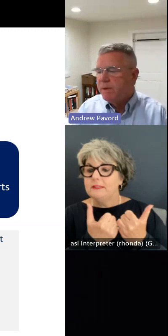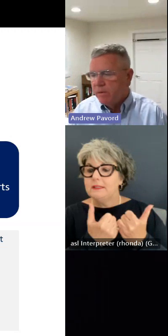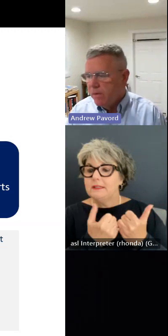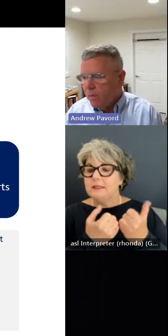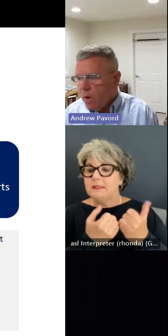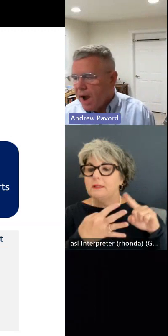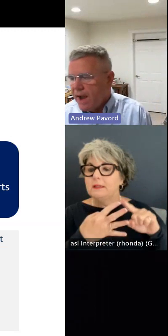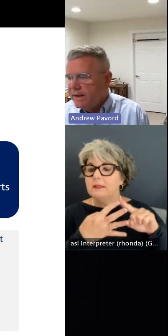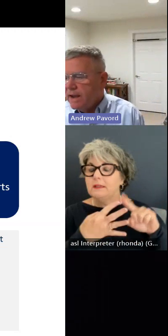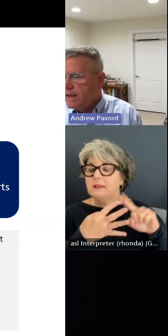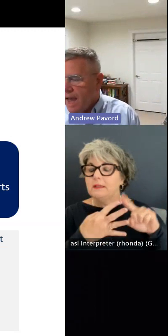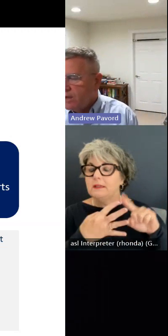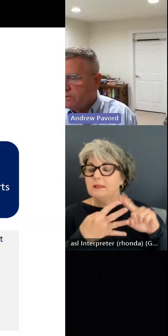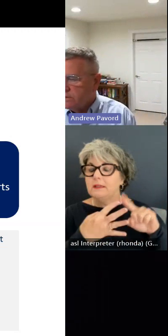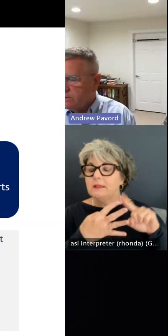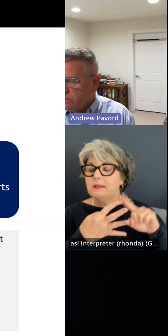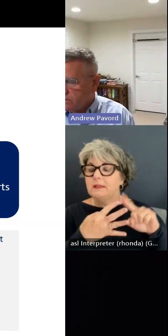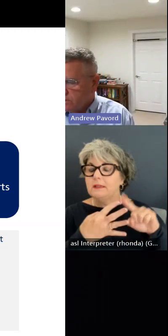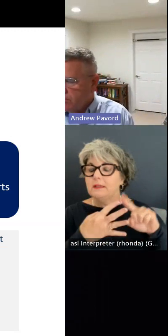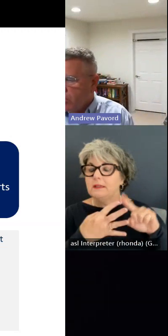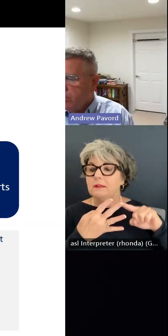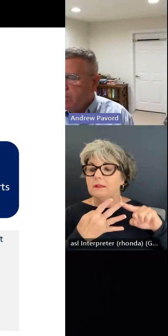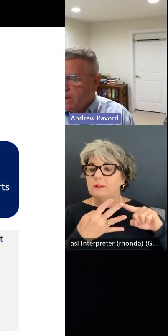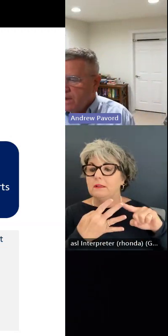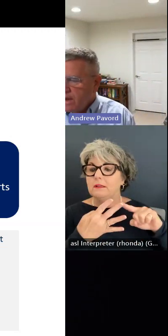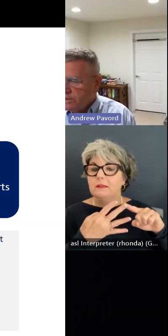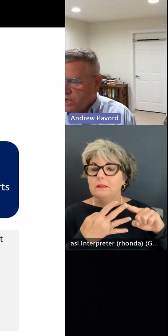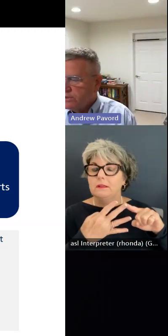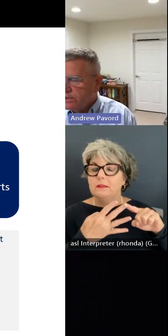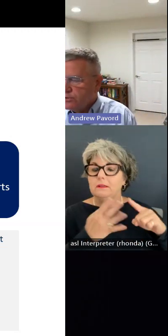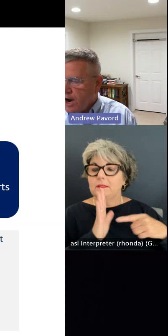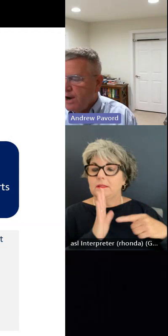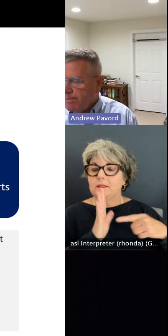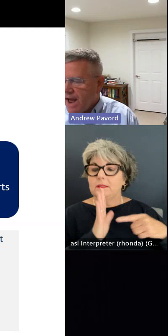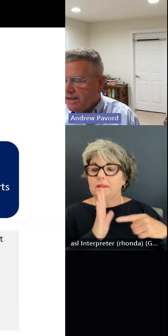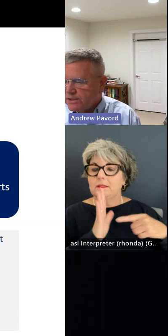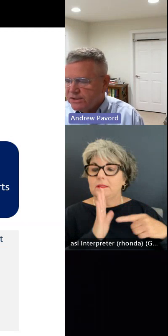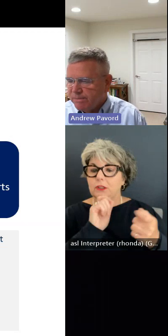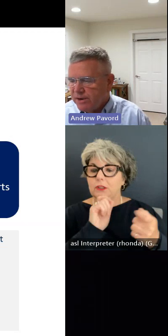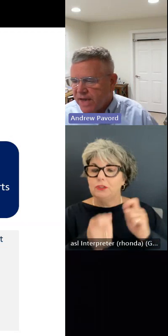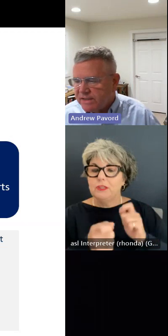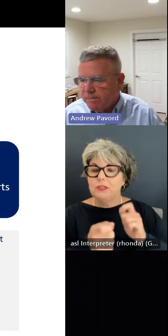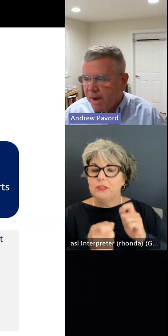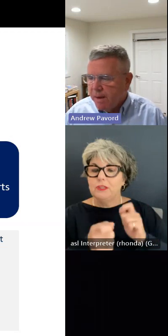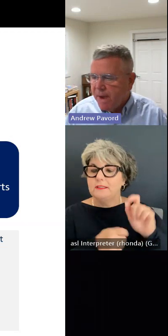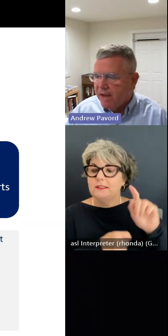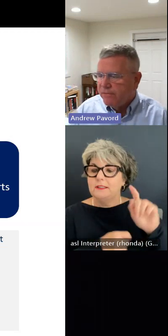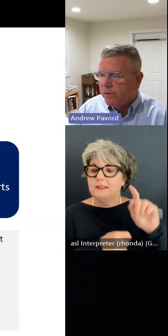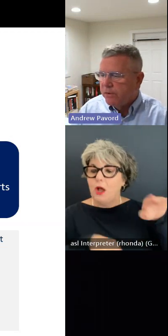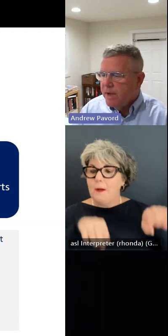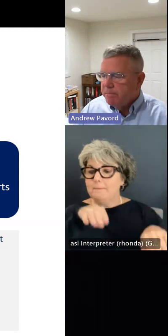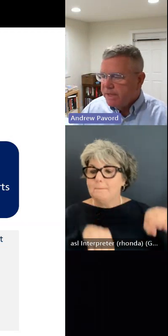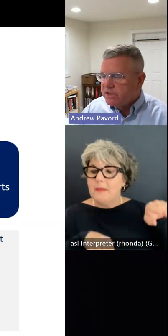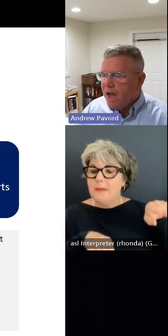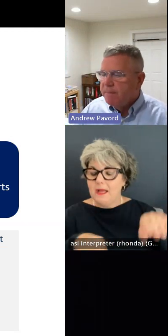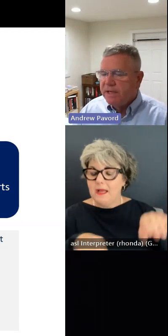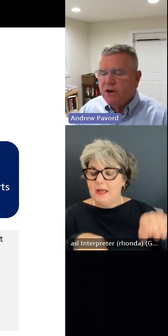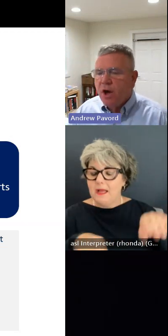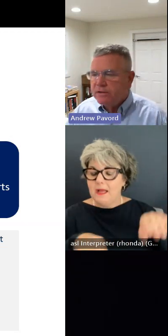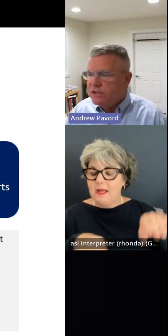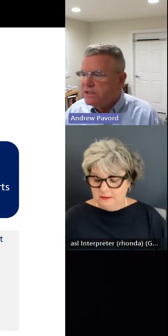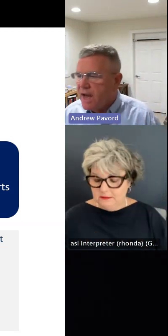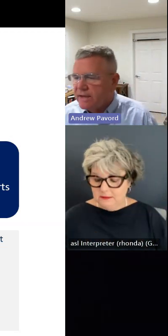the government-wide account symbol adjusted trial balance system. I know that's a mouthful, but